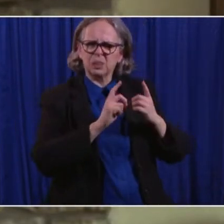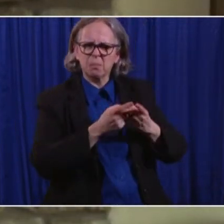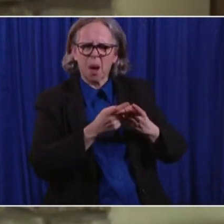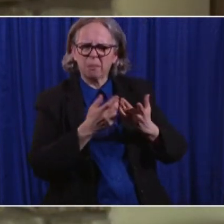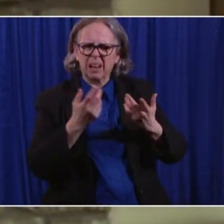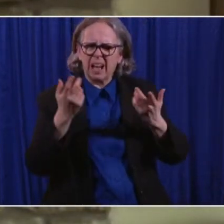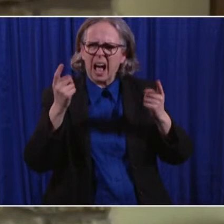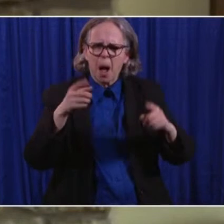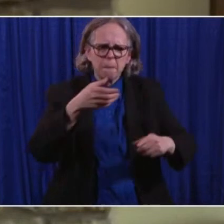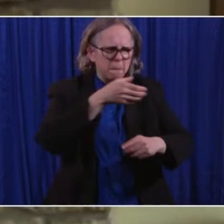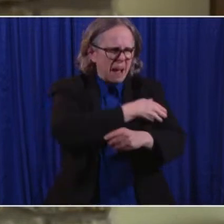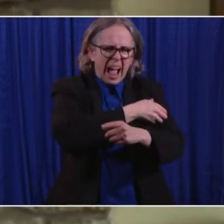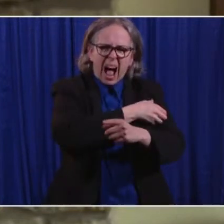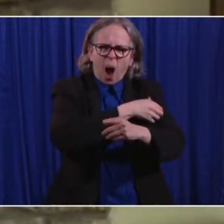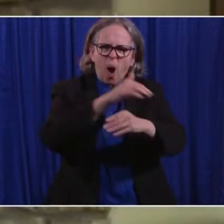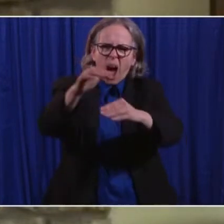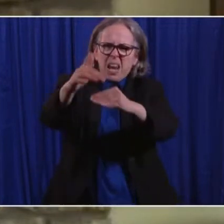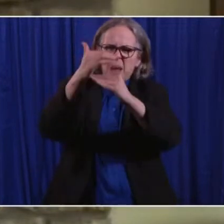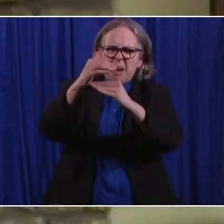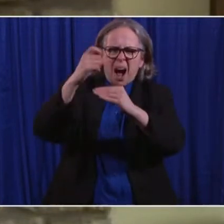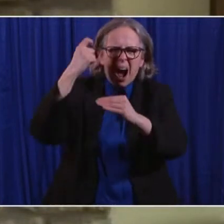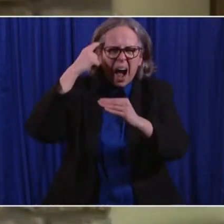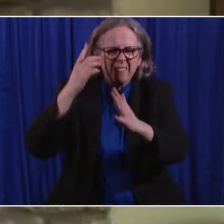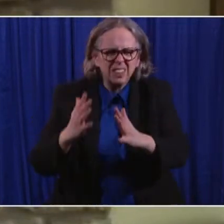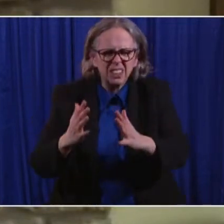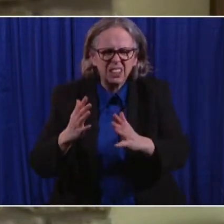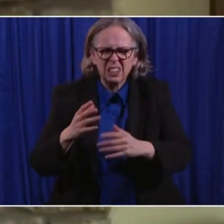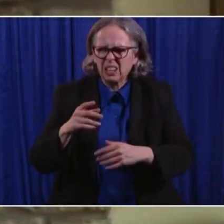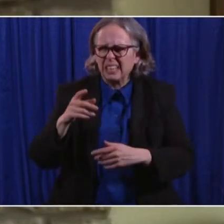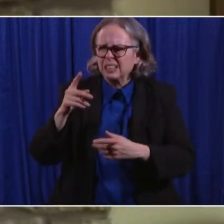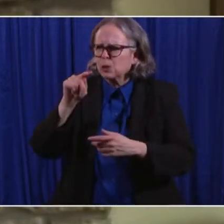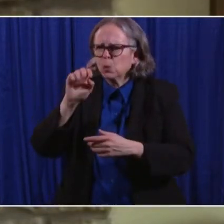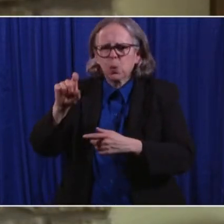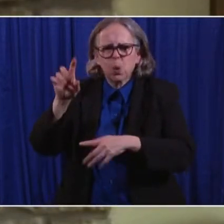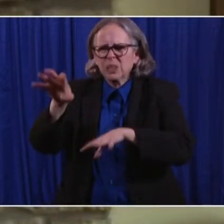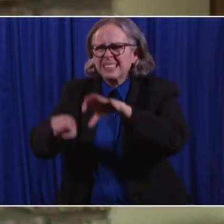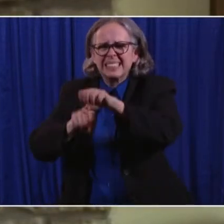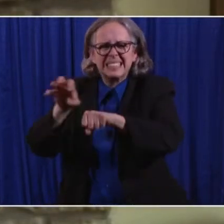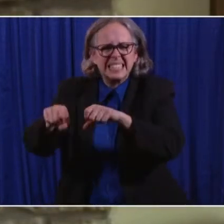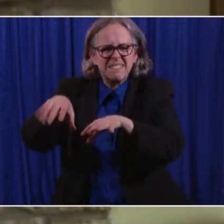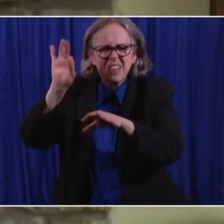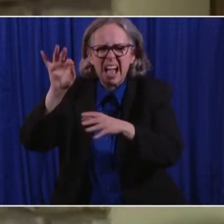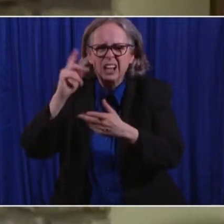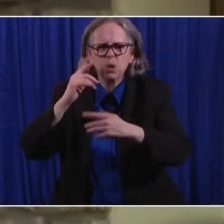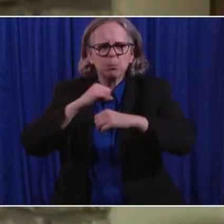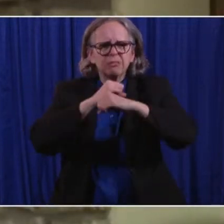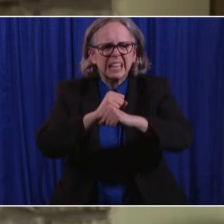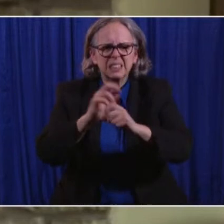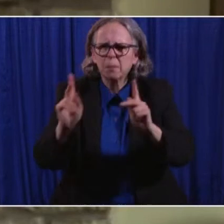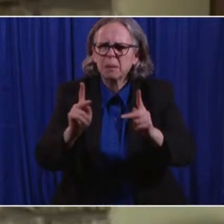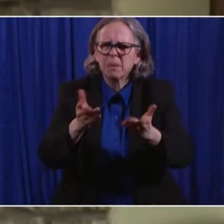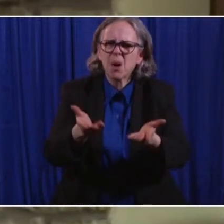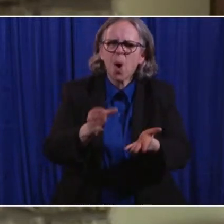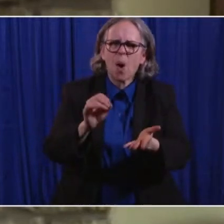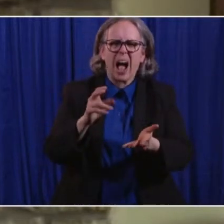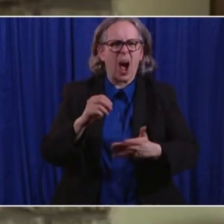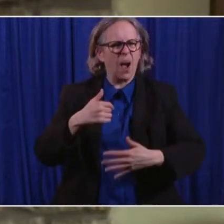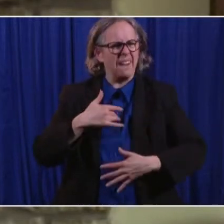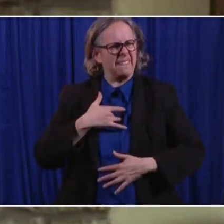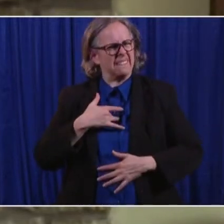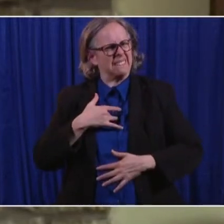tools they need to keep the people of the state safe. And the one thing we've learned about